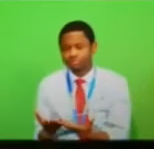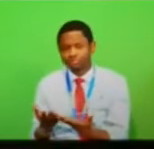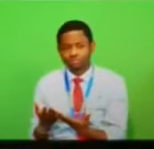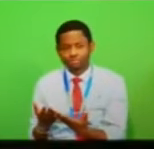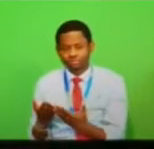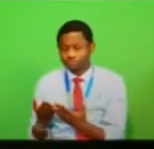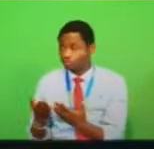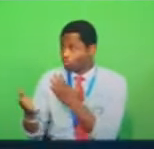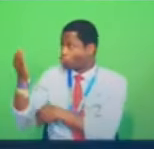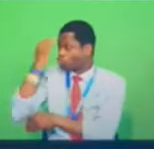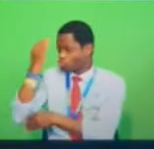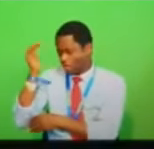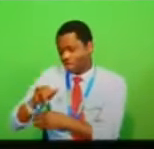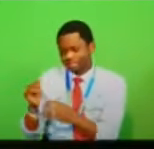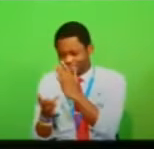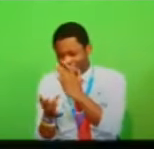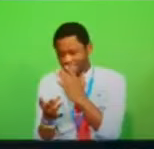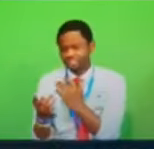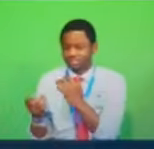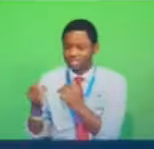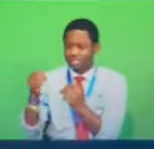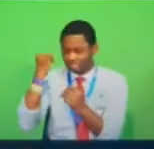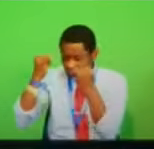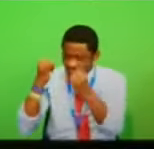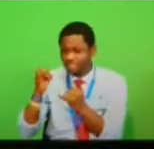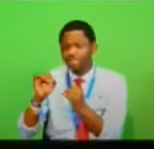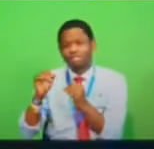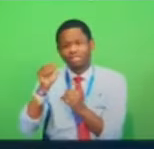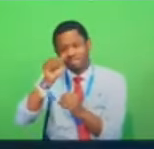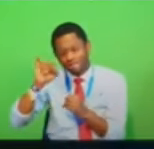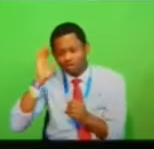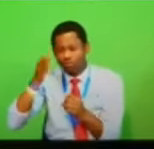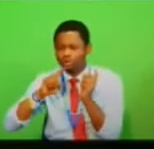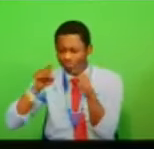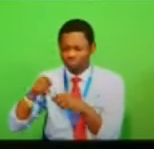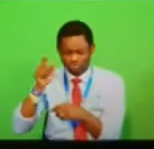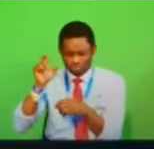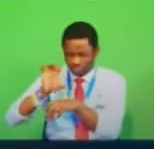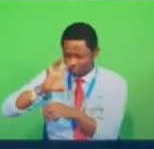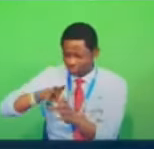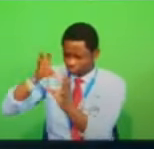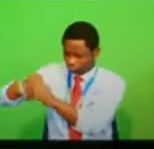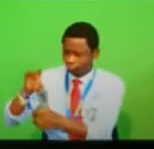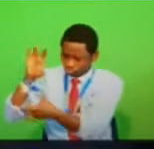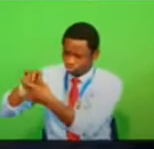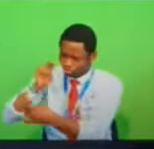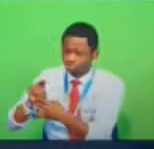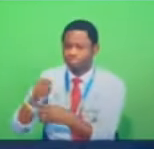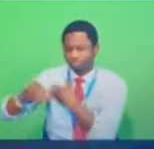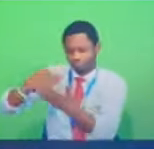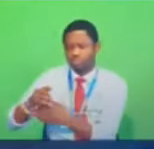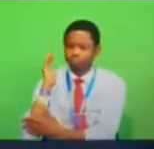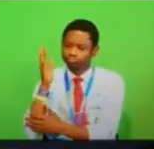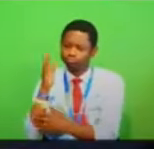deploy them appropriately. Jesus went to the Sea of Galilee and sat in the boat of Peter and Andrew to